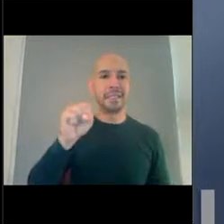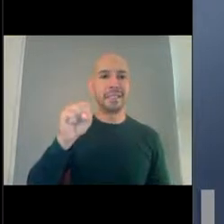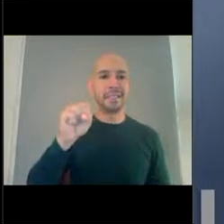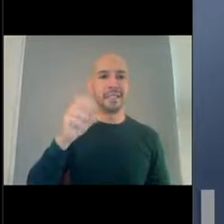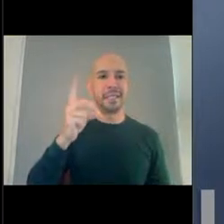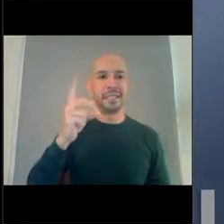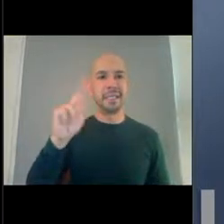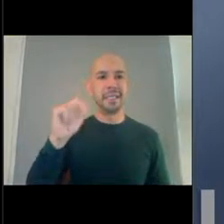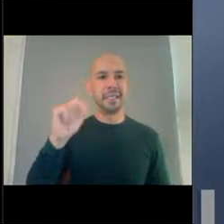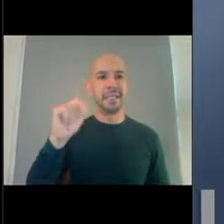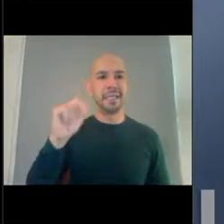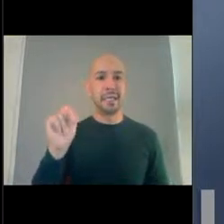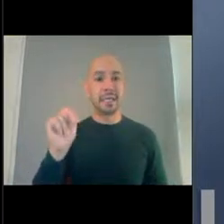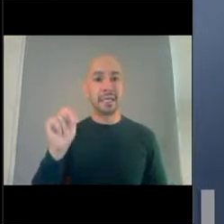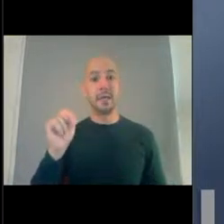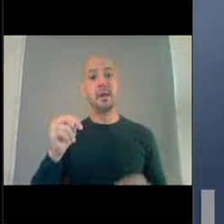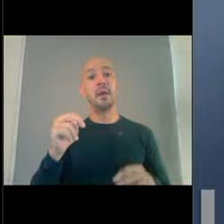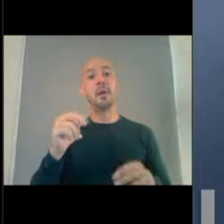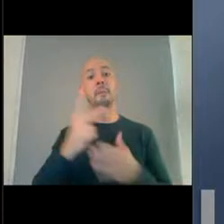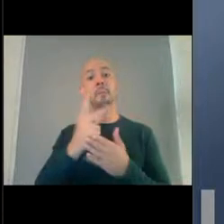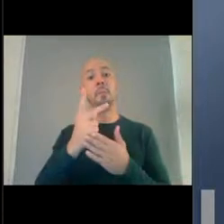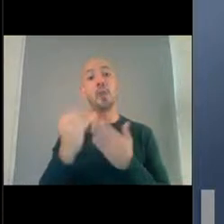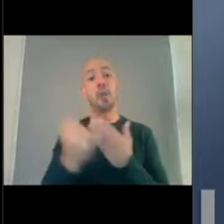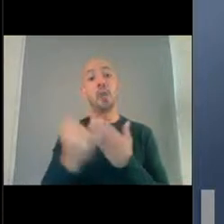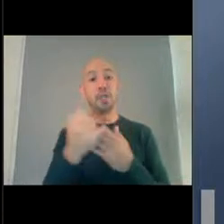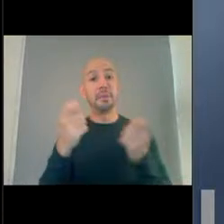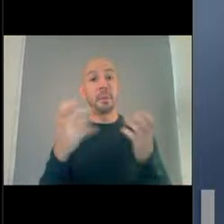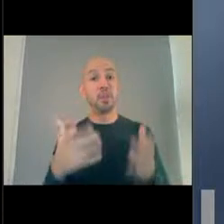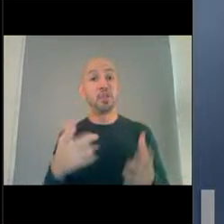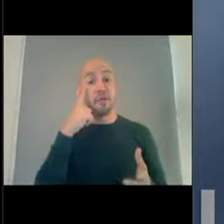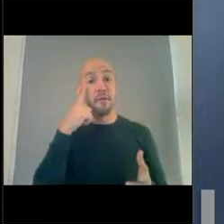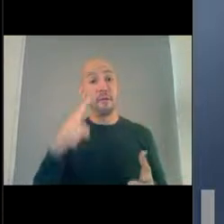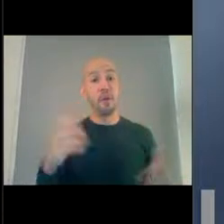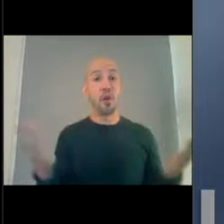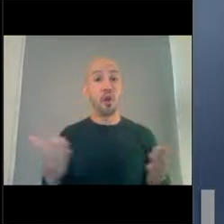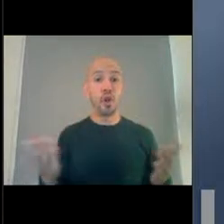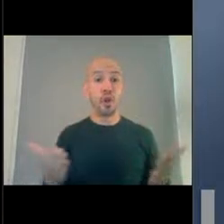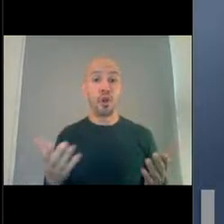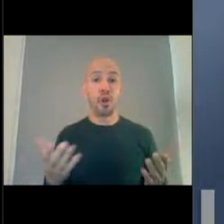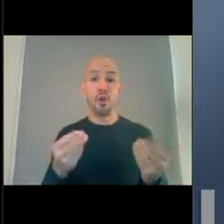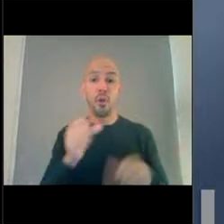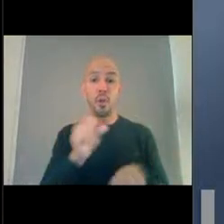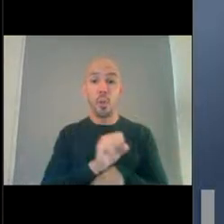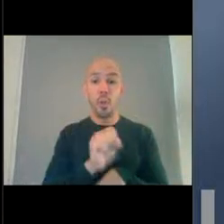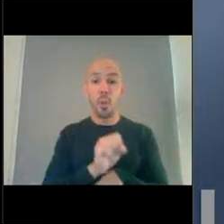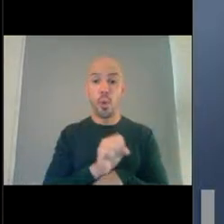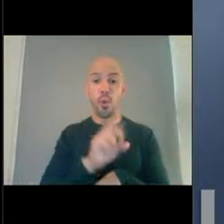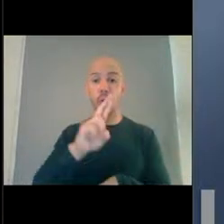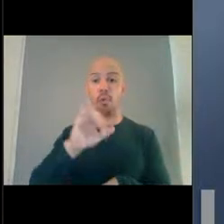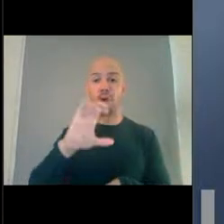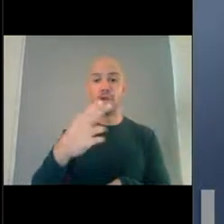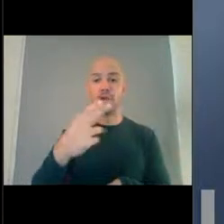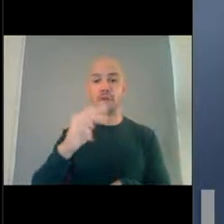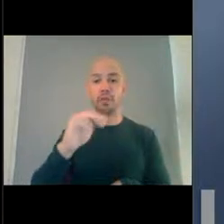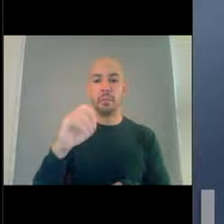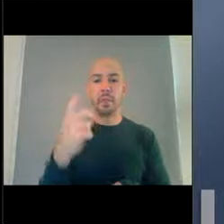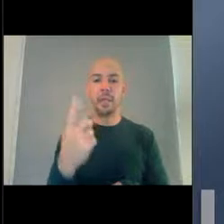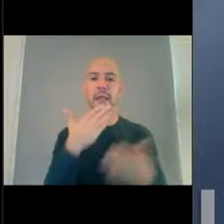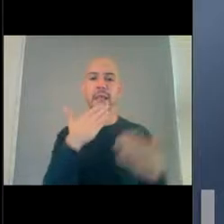program manager at groundwork richmond thank you for providing us this space in this platform just to kind of share our experience